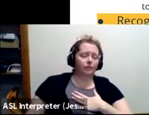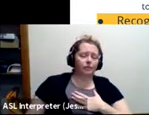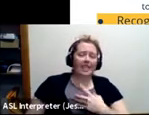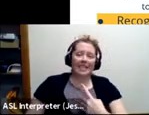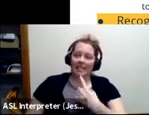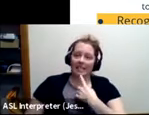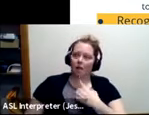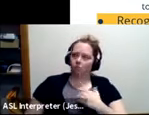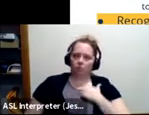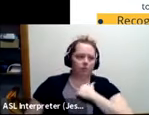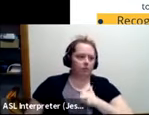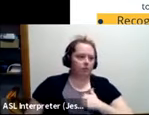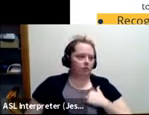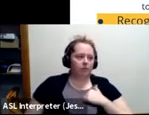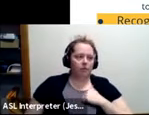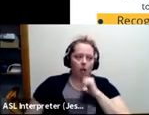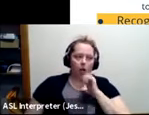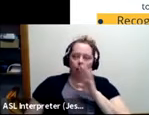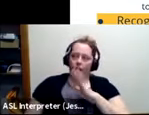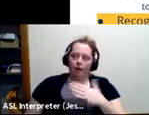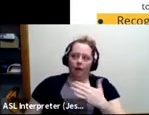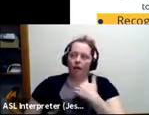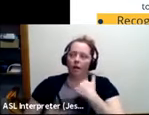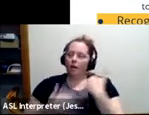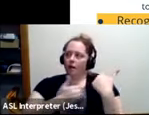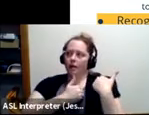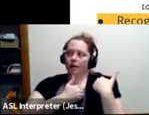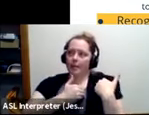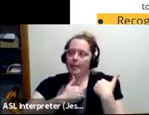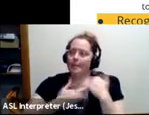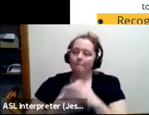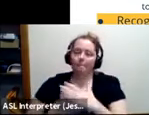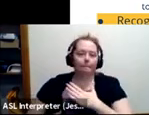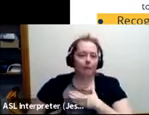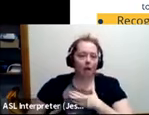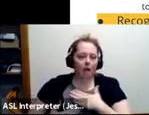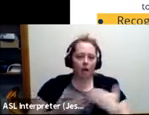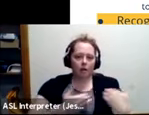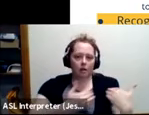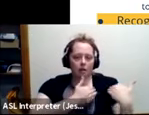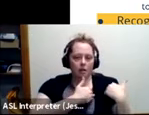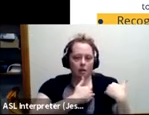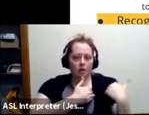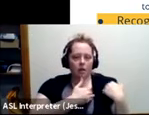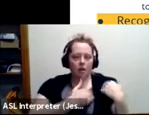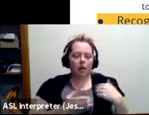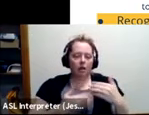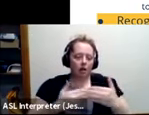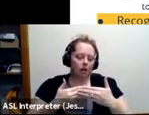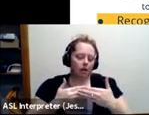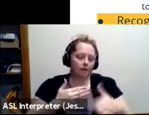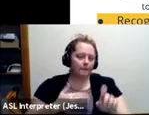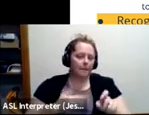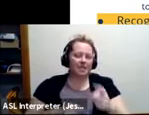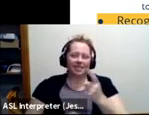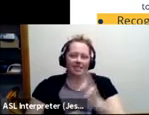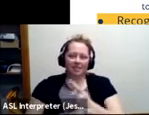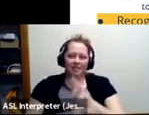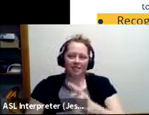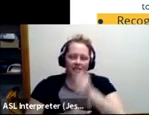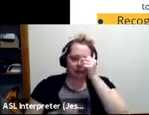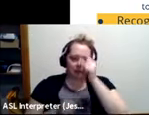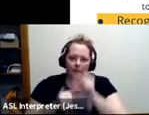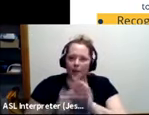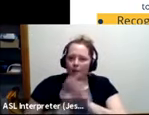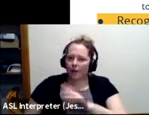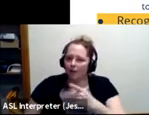continually remind me of your pronouns. It's my responsibility to get them correct in the future. And acknowledge that it took them